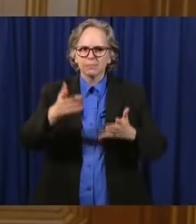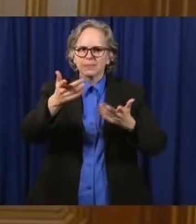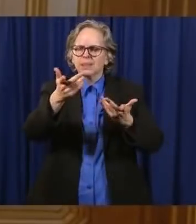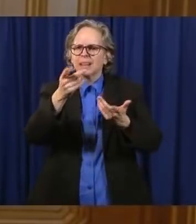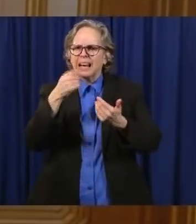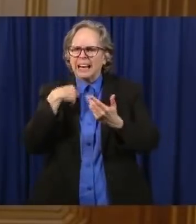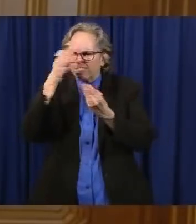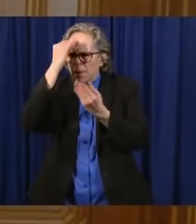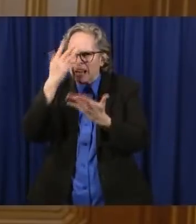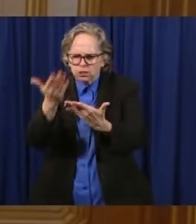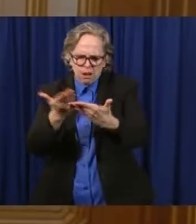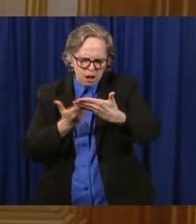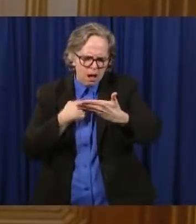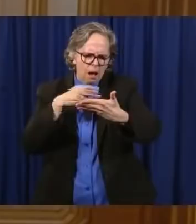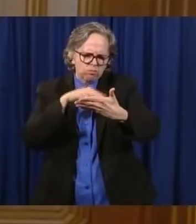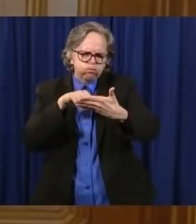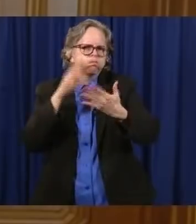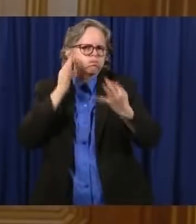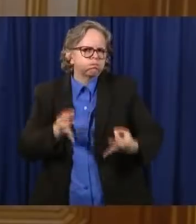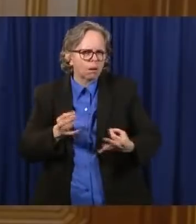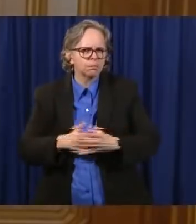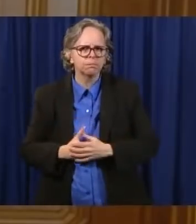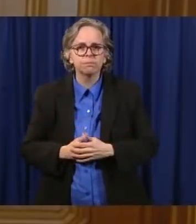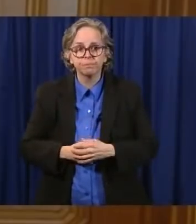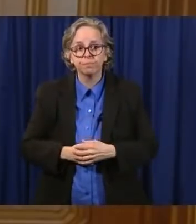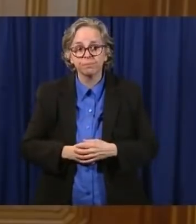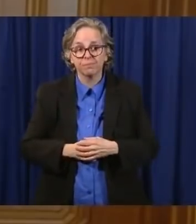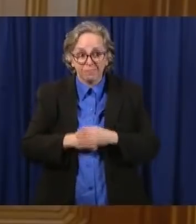want people to come away from this